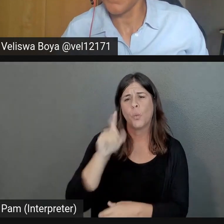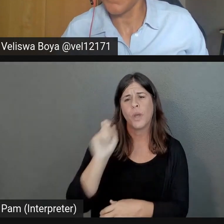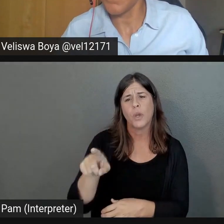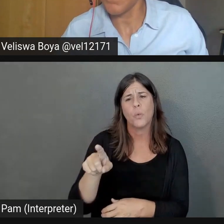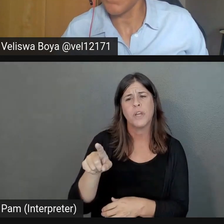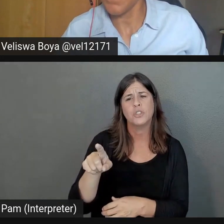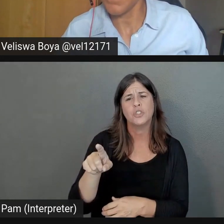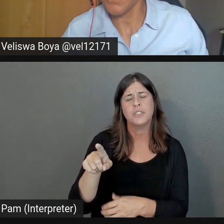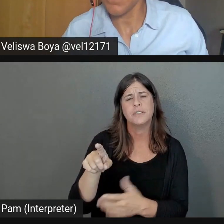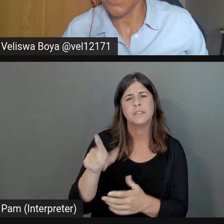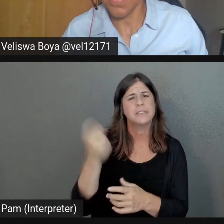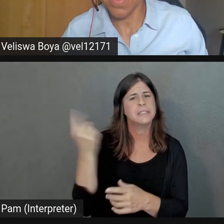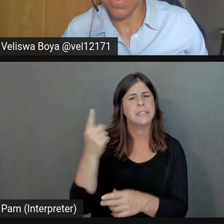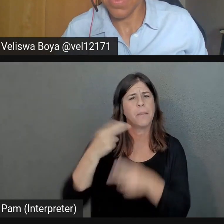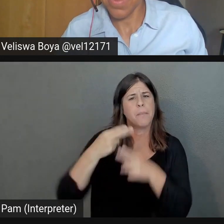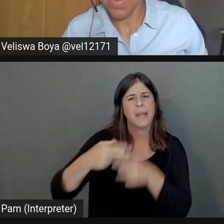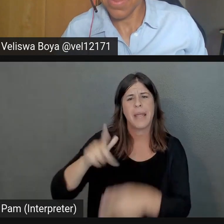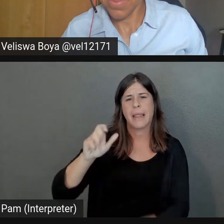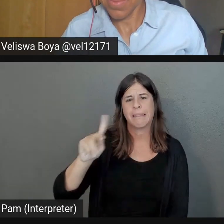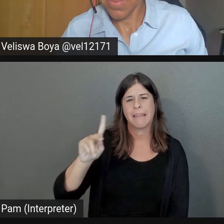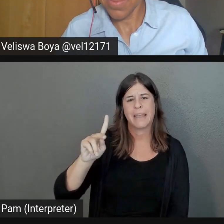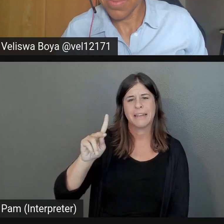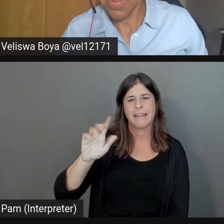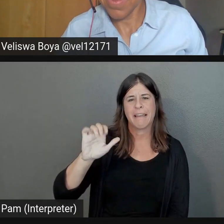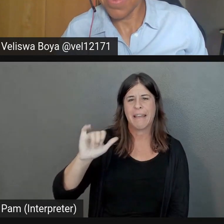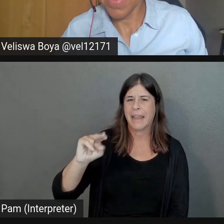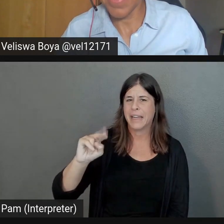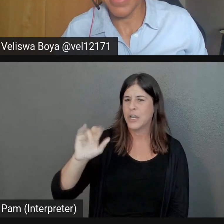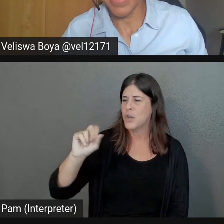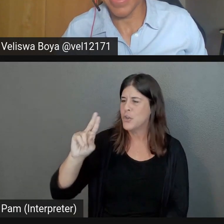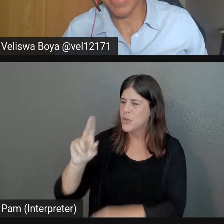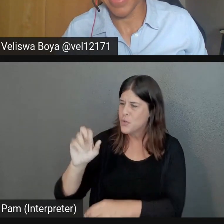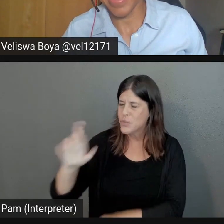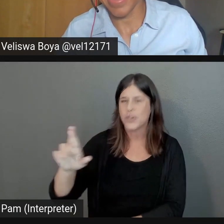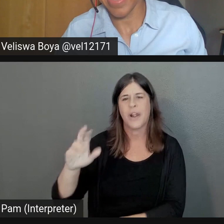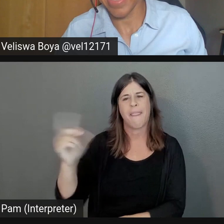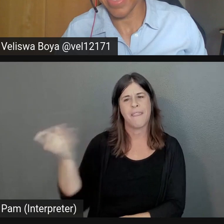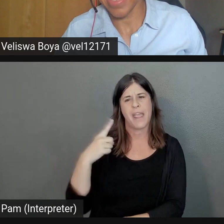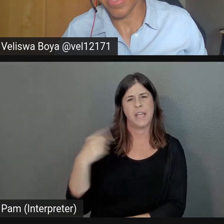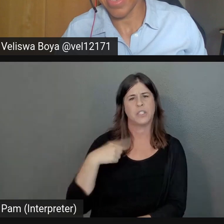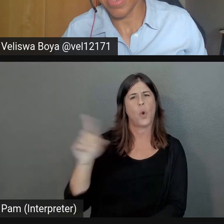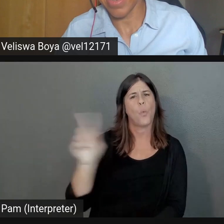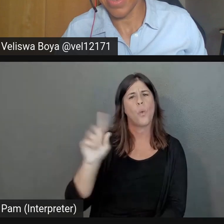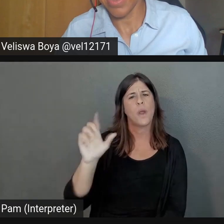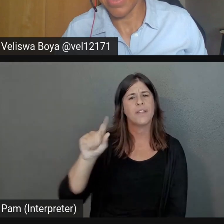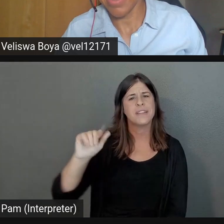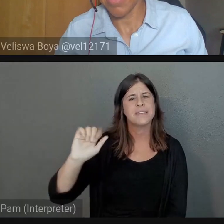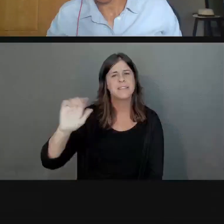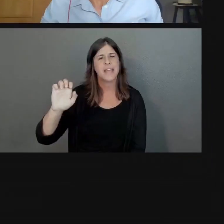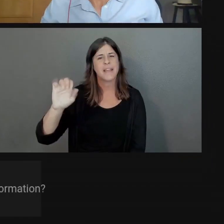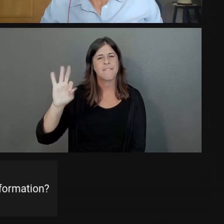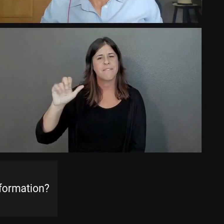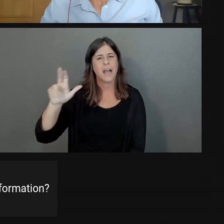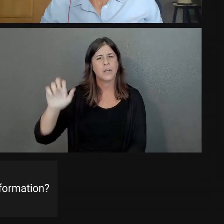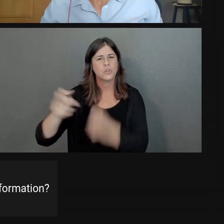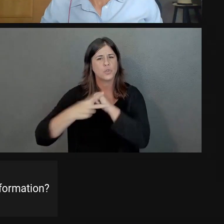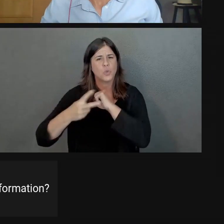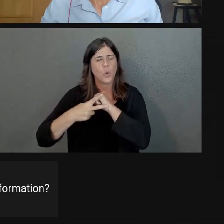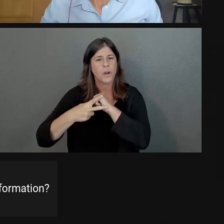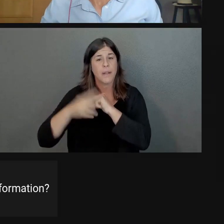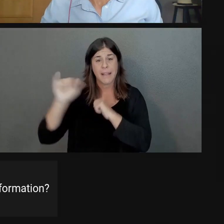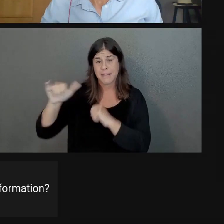from someone who was named LinkedIn user, and LinkedIn user asked us, where are the state files stored? Is this in